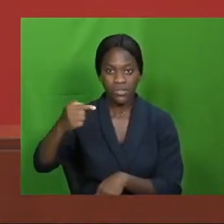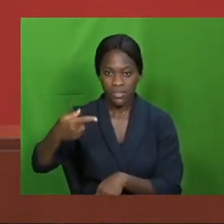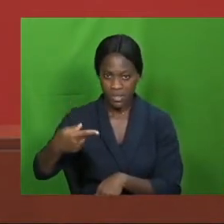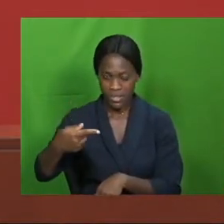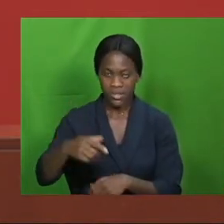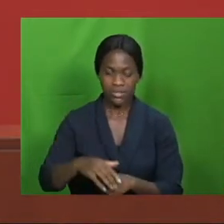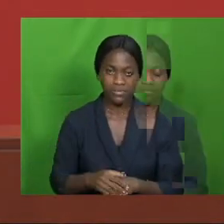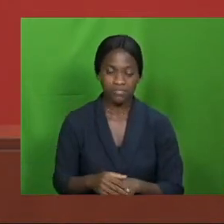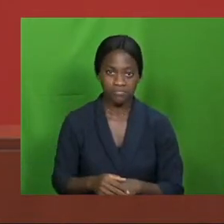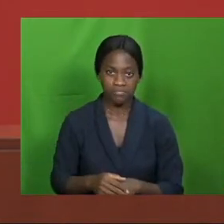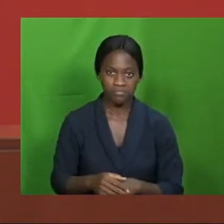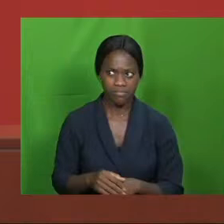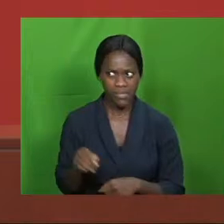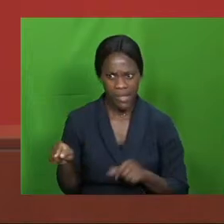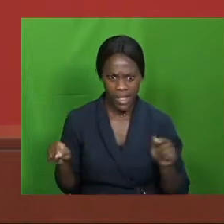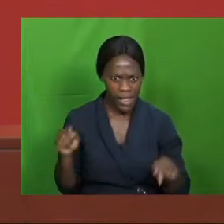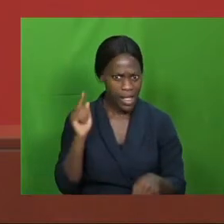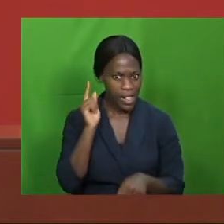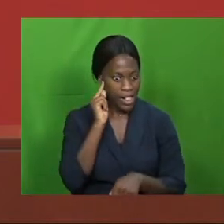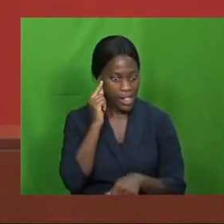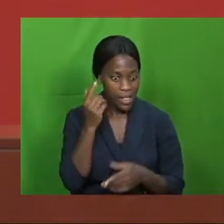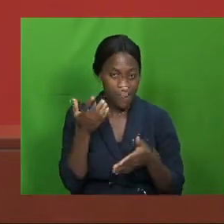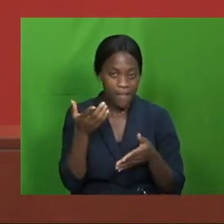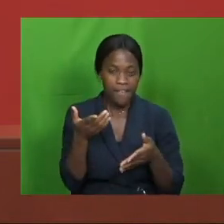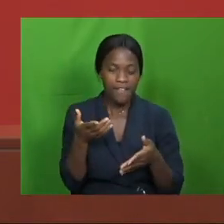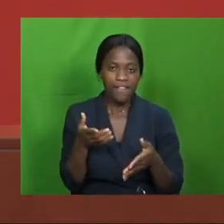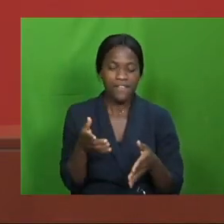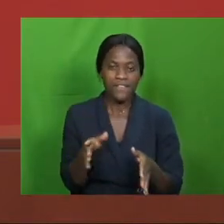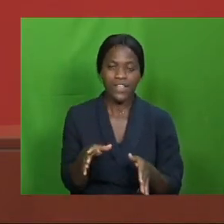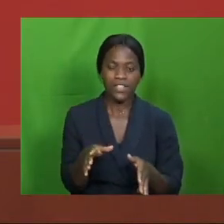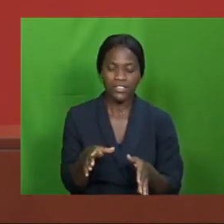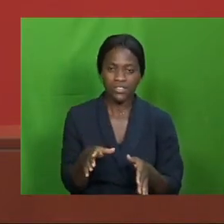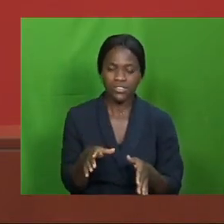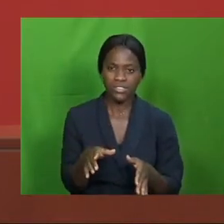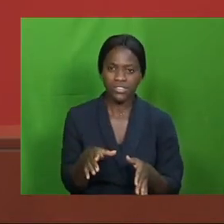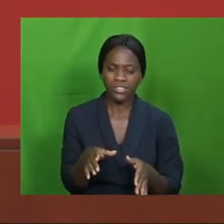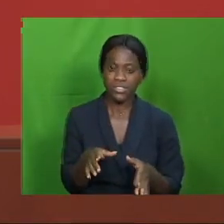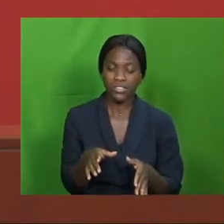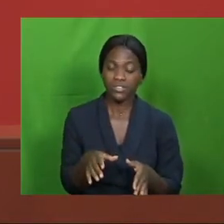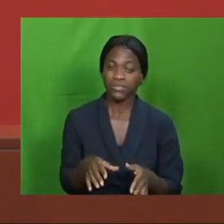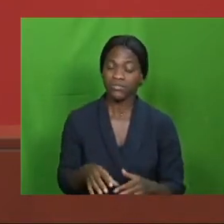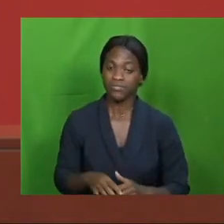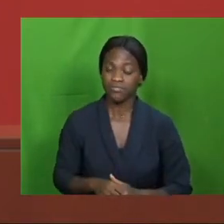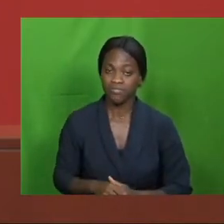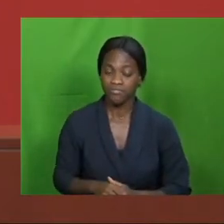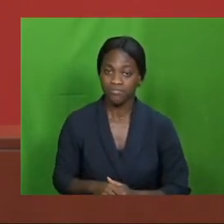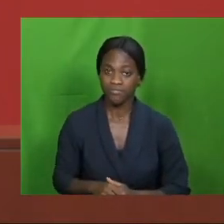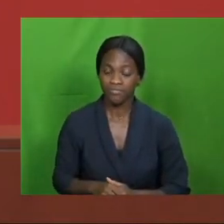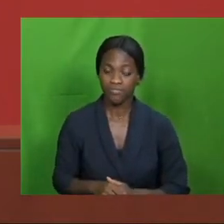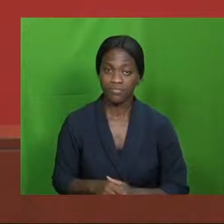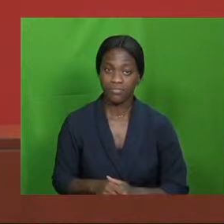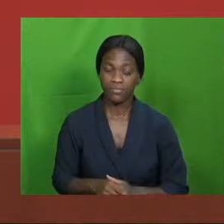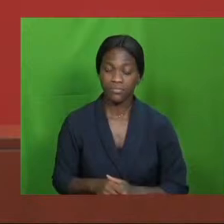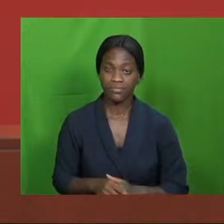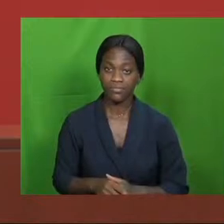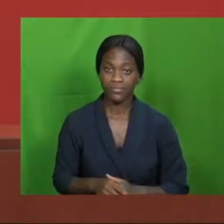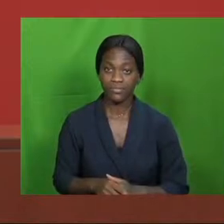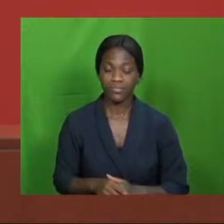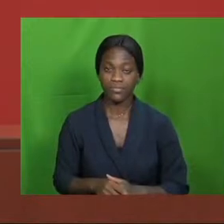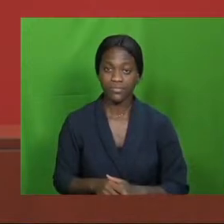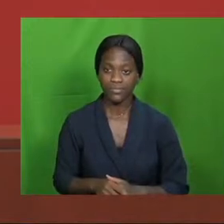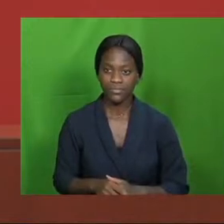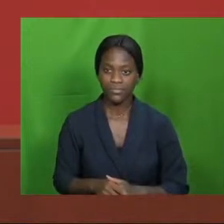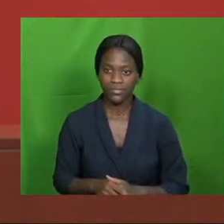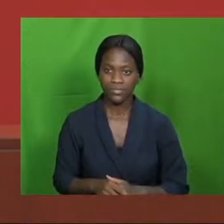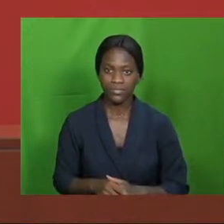After hearing both the Honorable Majority Leader and the Honorable Minority Leader